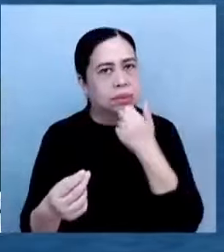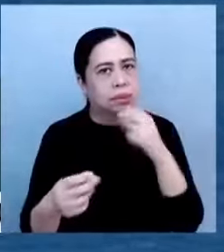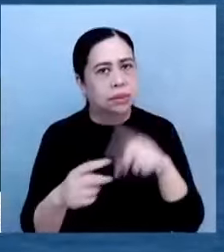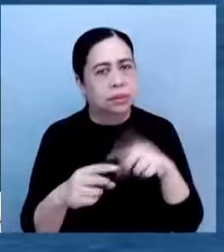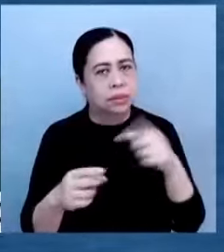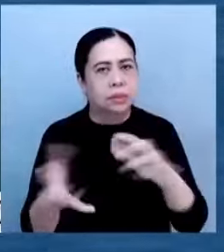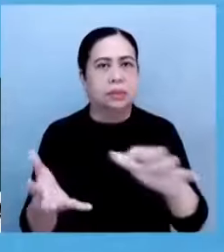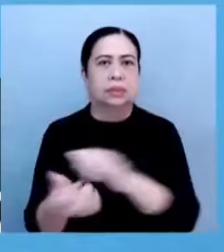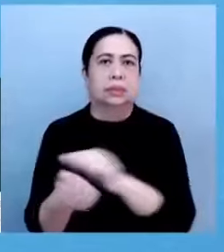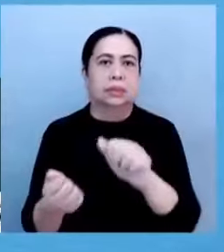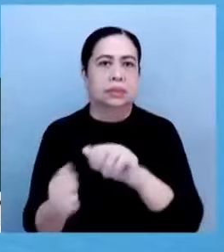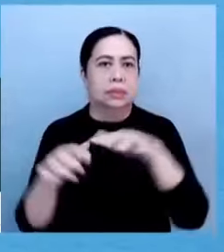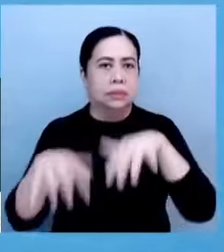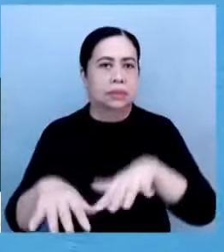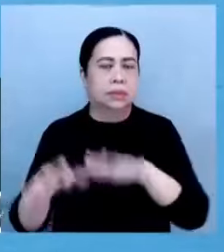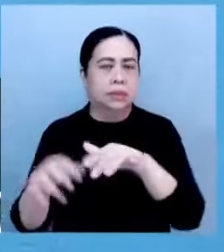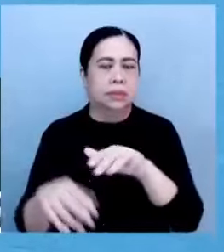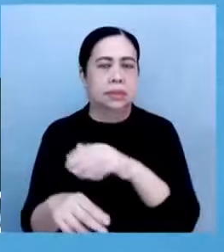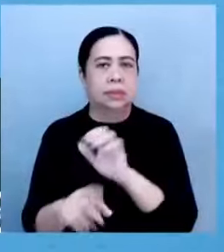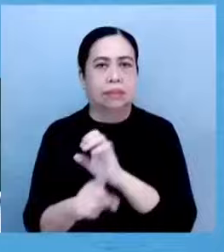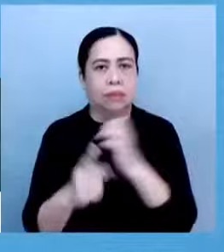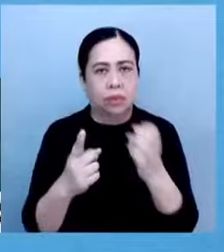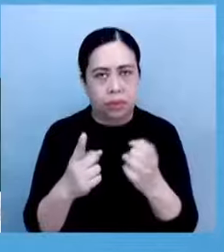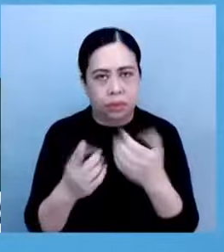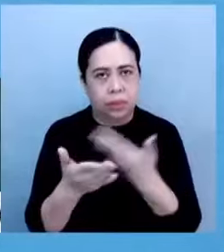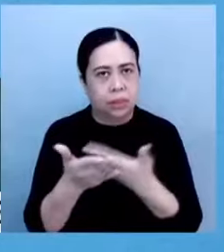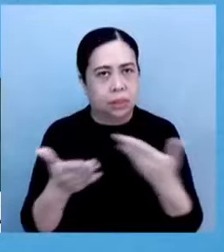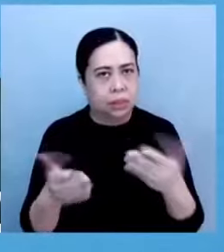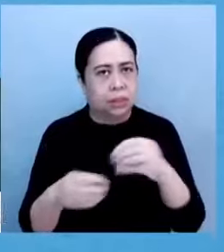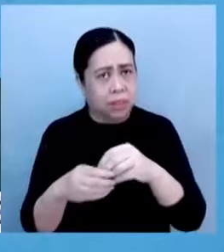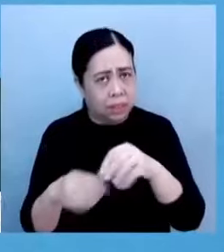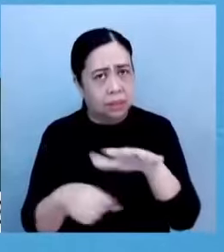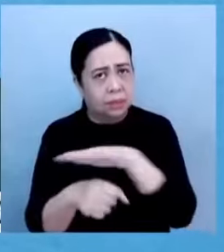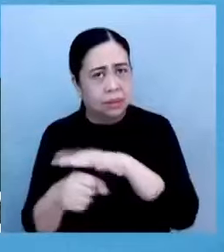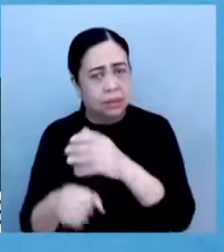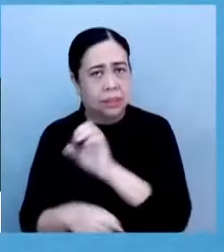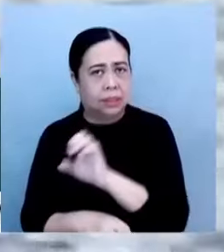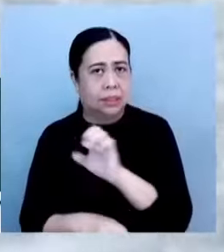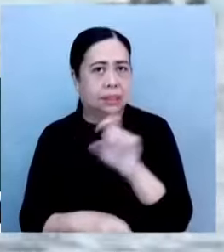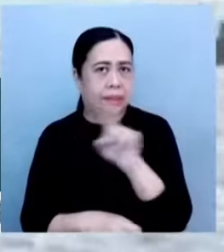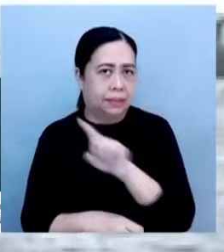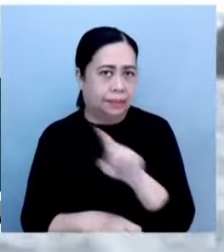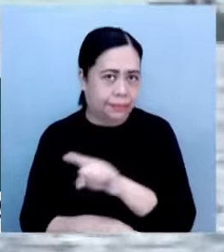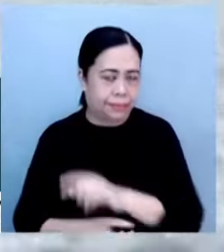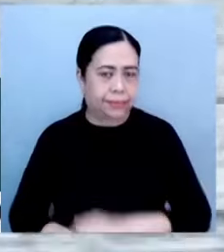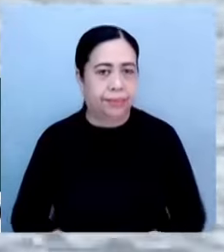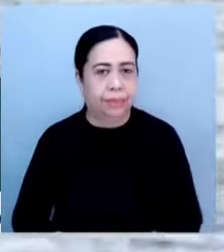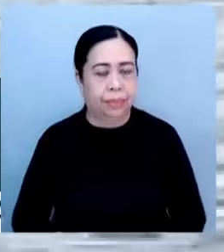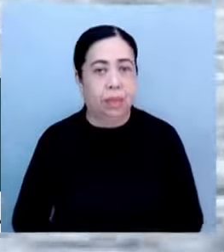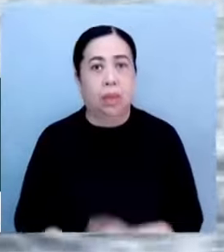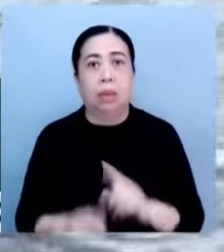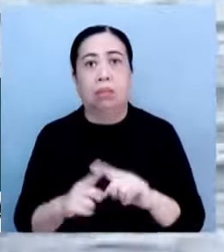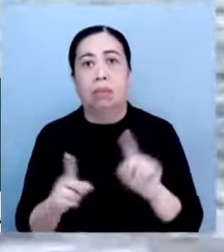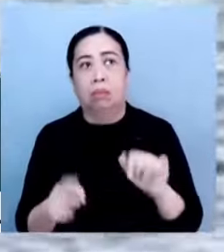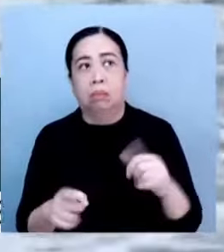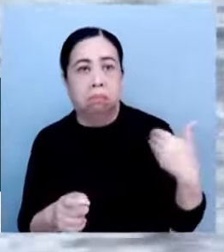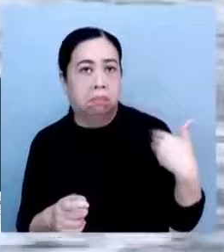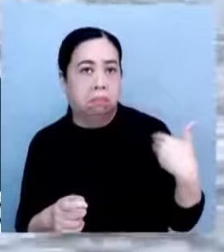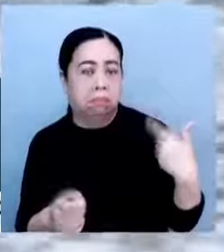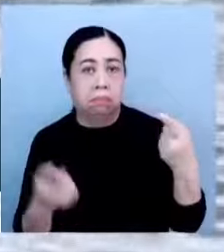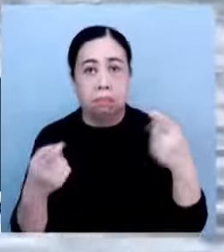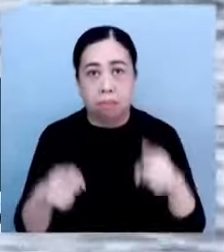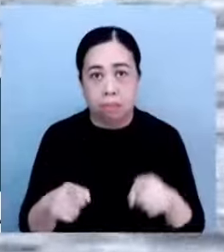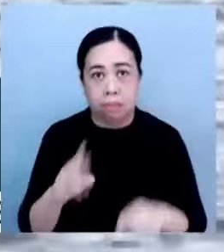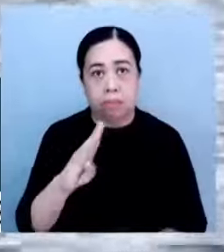damaged marine and environmental resources within the Philippines' exclusive economic zone. But while that has yet to happen, the BFAR